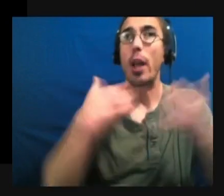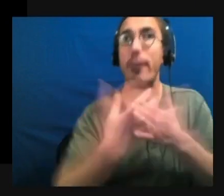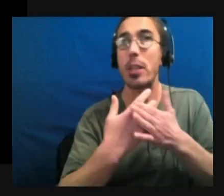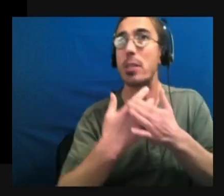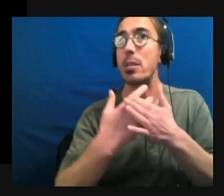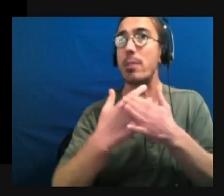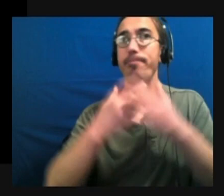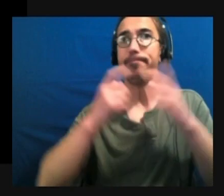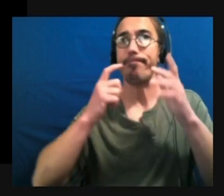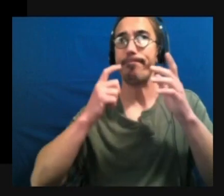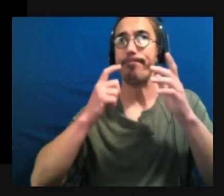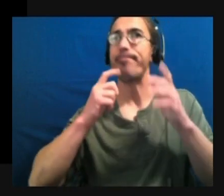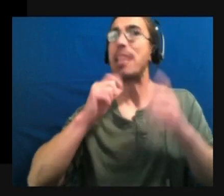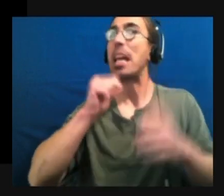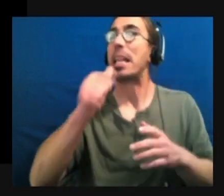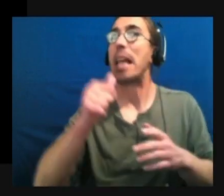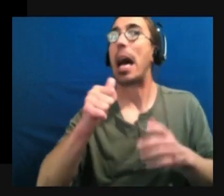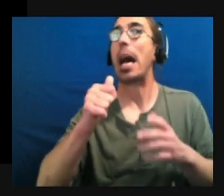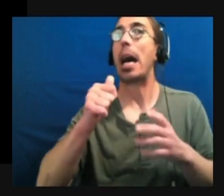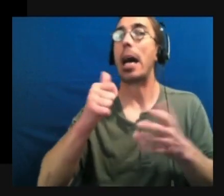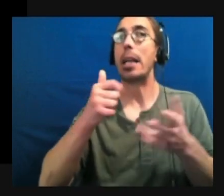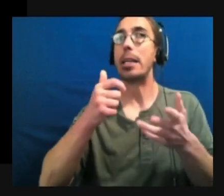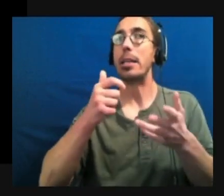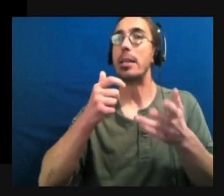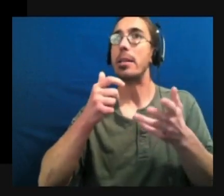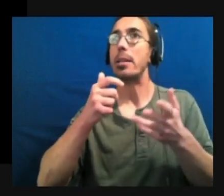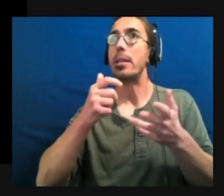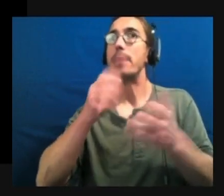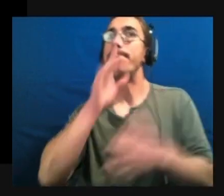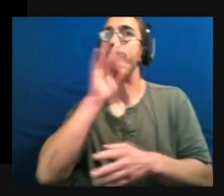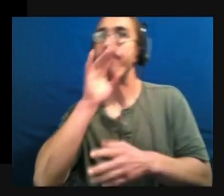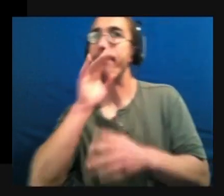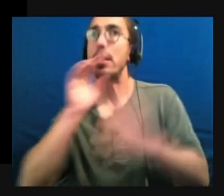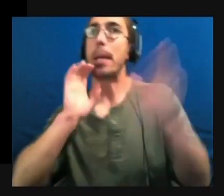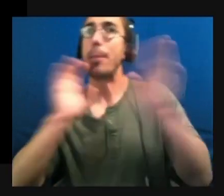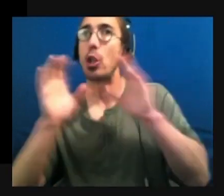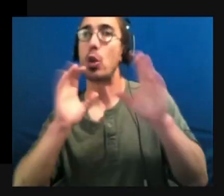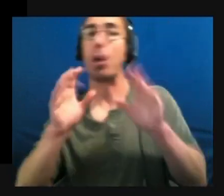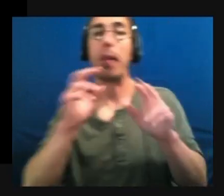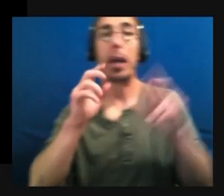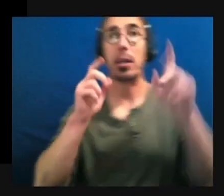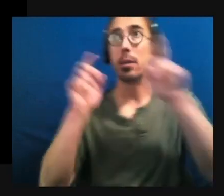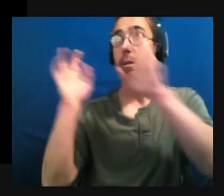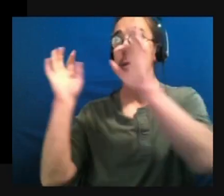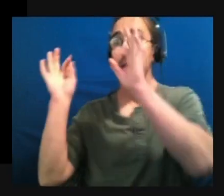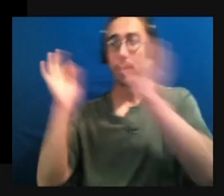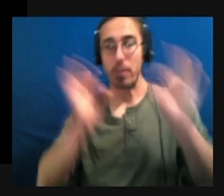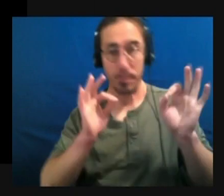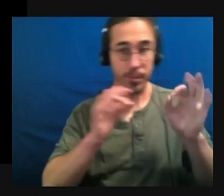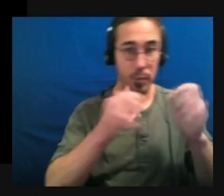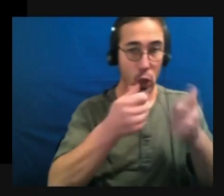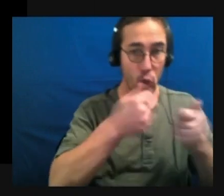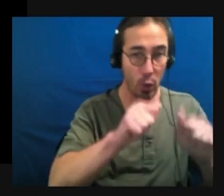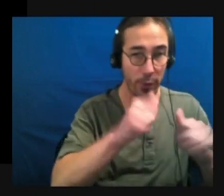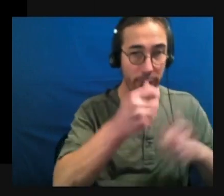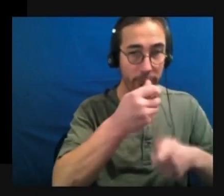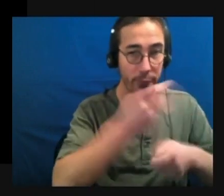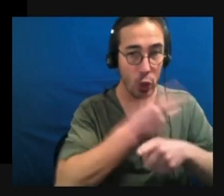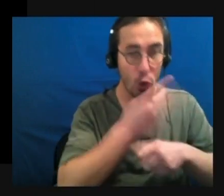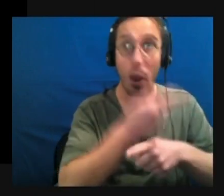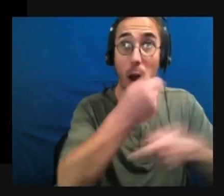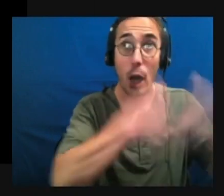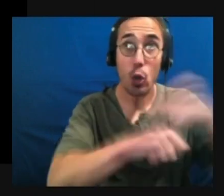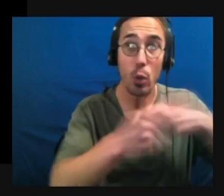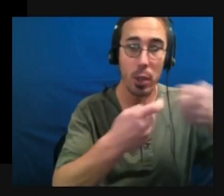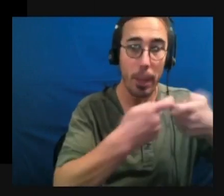channels beautifully, including his eye gaze, gaze aversion as he's thinking, trying to figure things out with his hands.